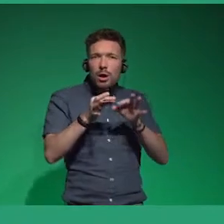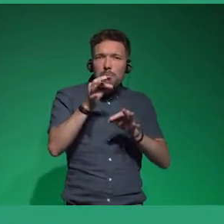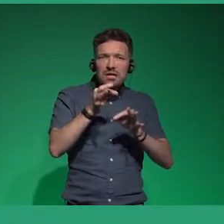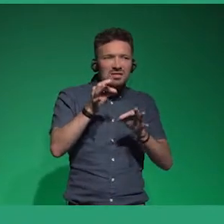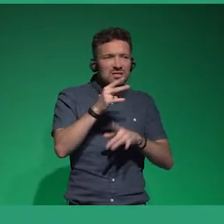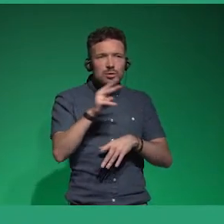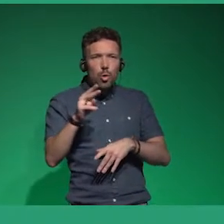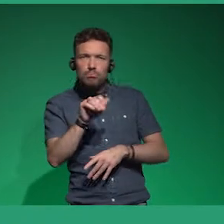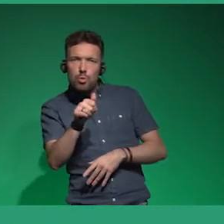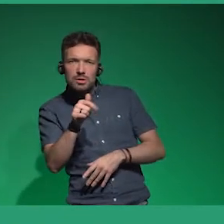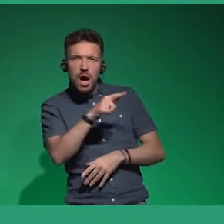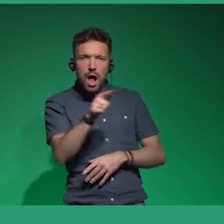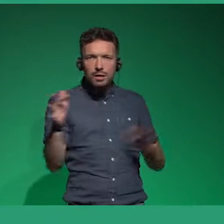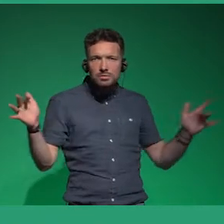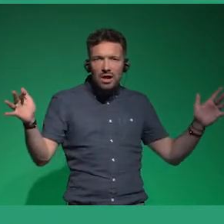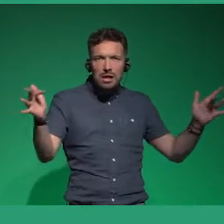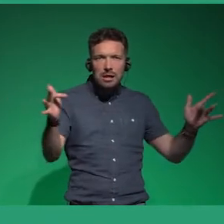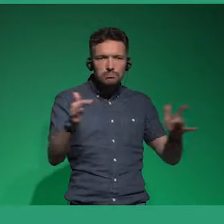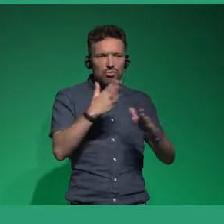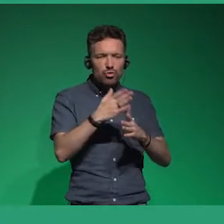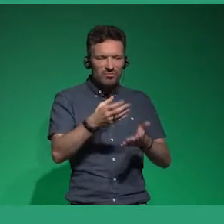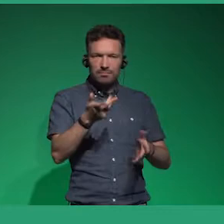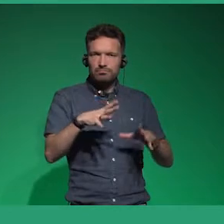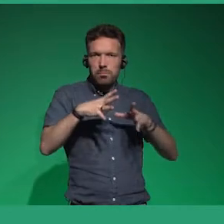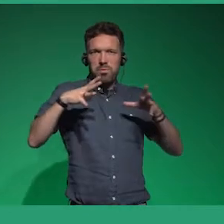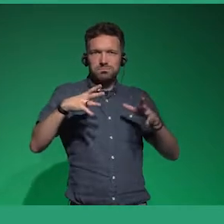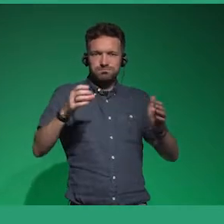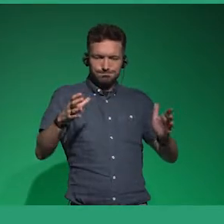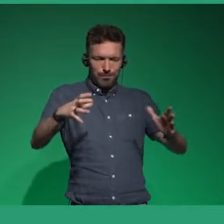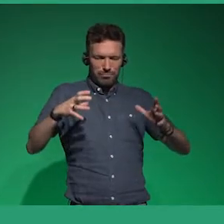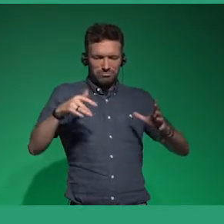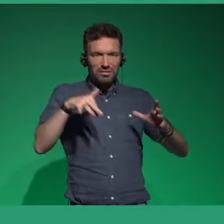when once we are in Rimbambaling, we are out of matrix because there is no